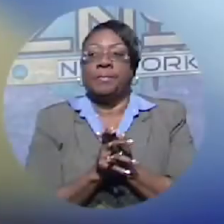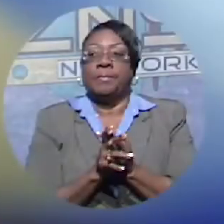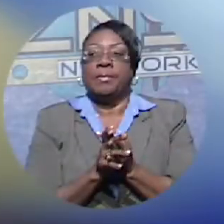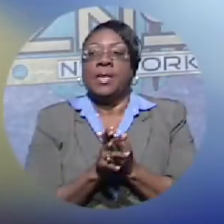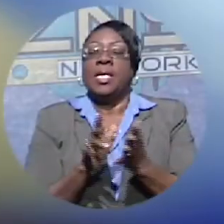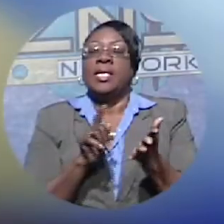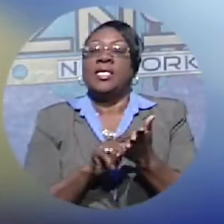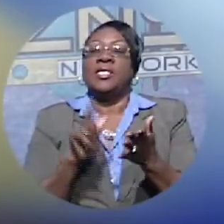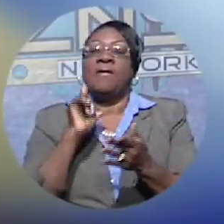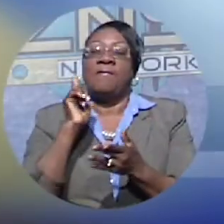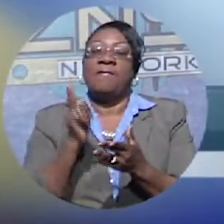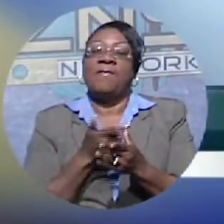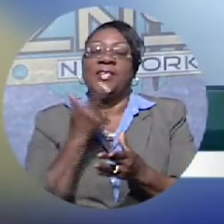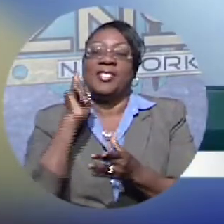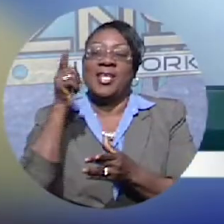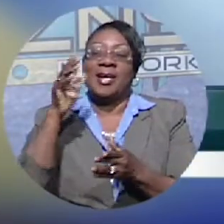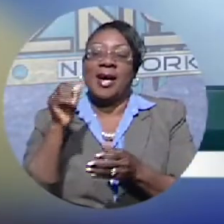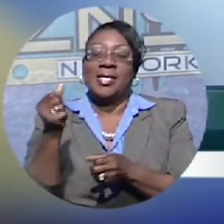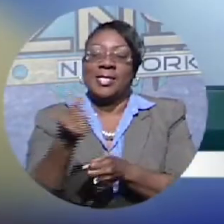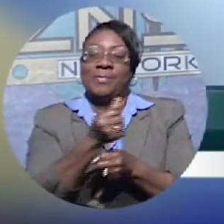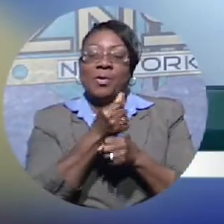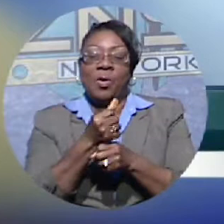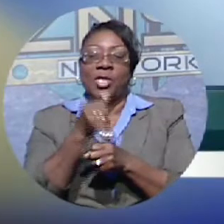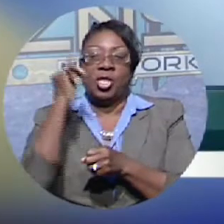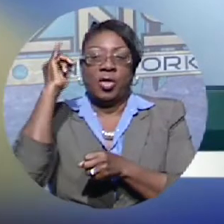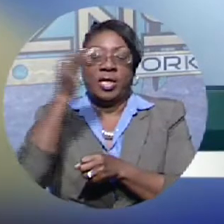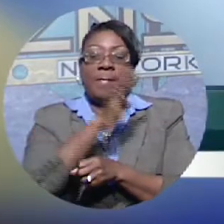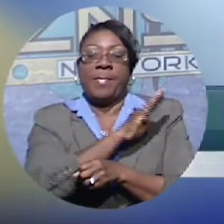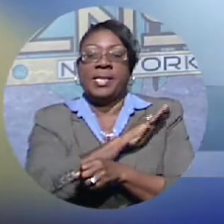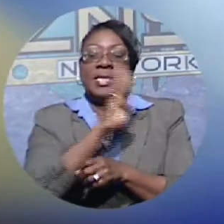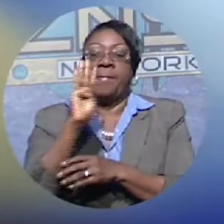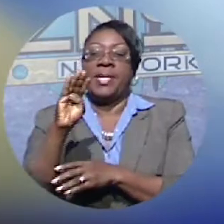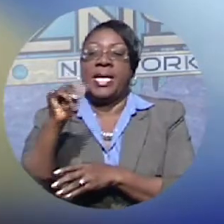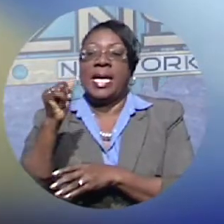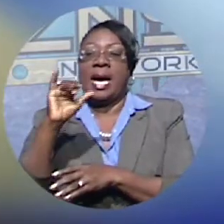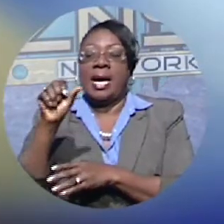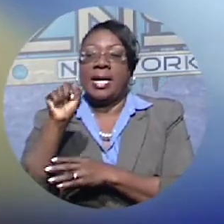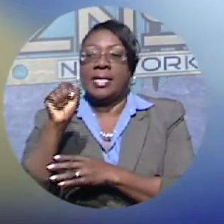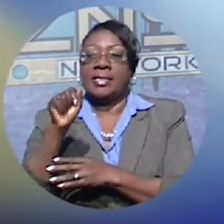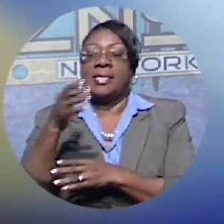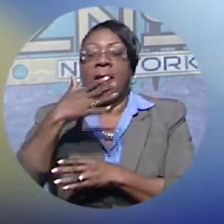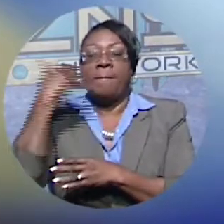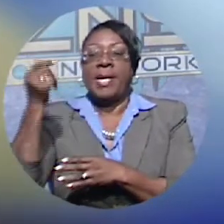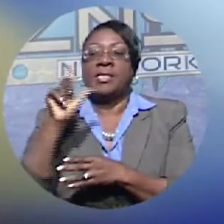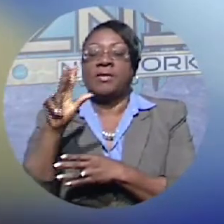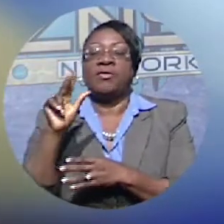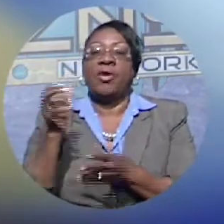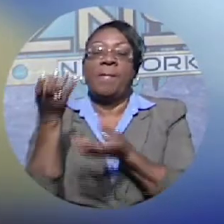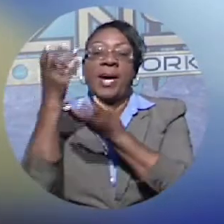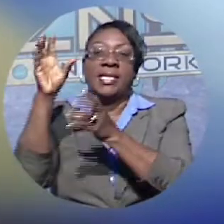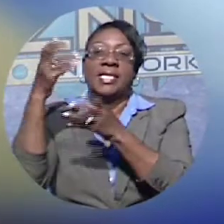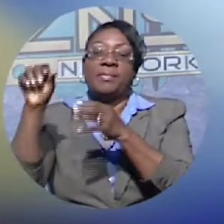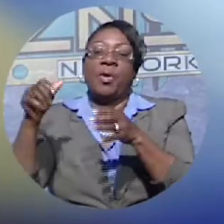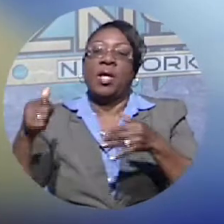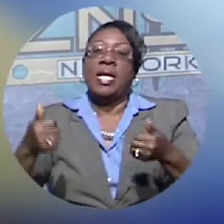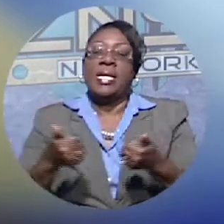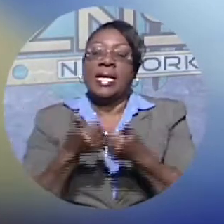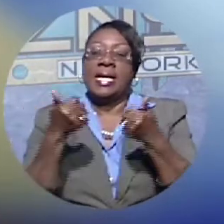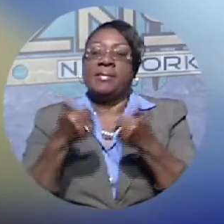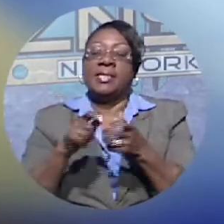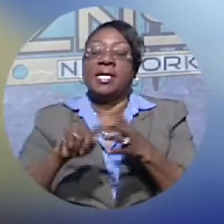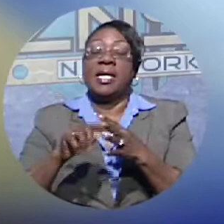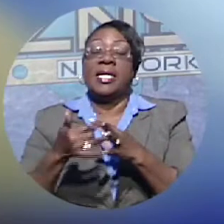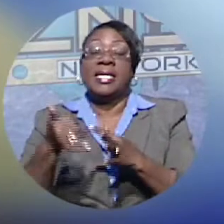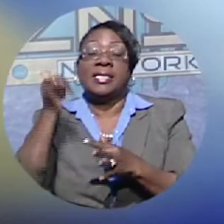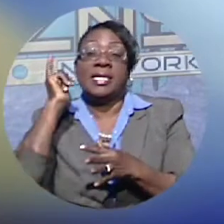This is your first look at sports. I'm Jonathan Benson. The BAISS Best of 3 basketball championships tipping off yesterday at the Kendall